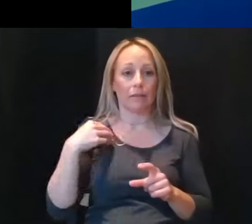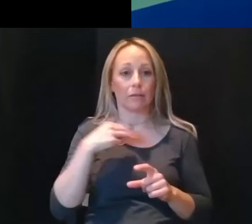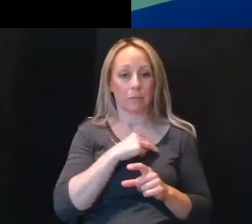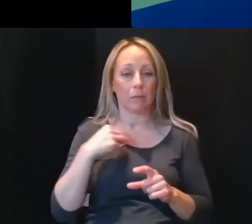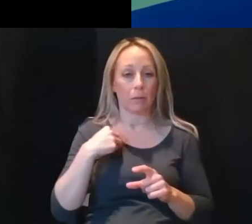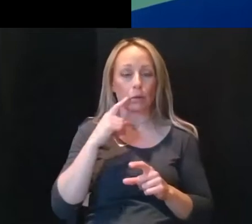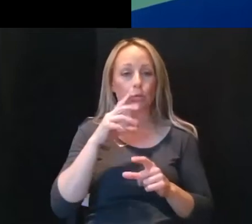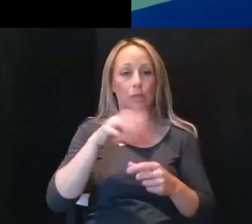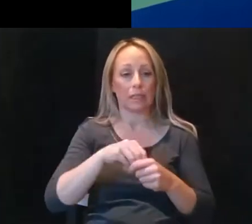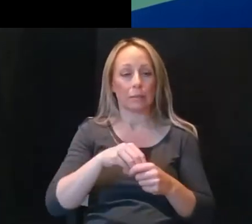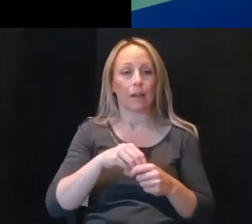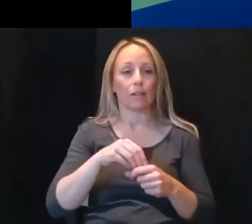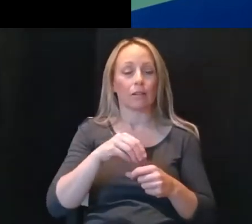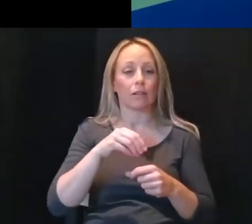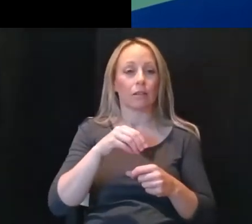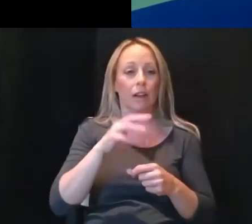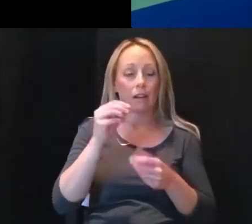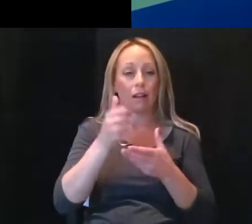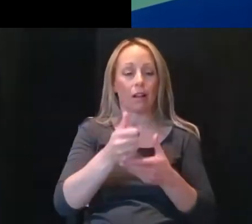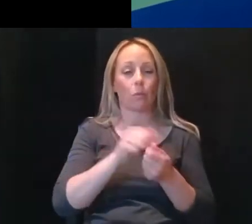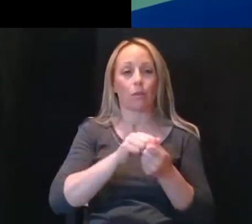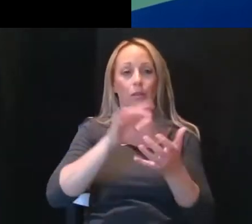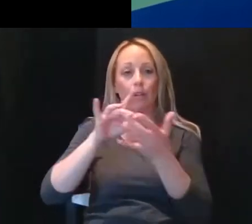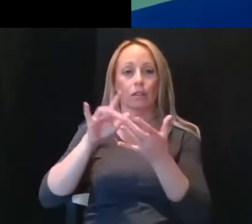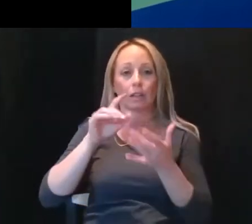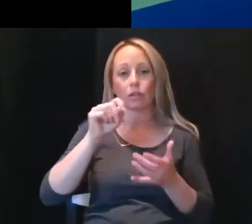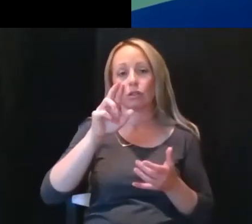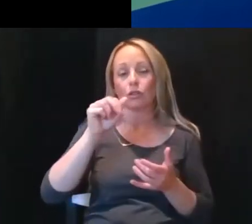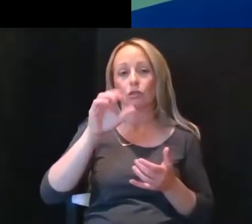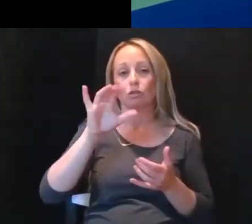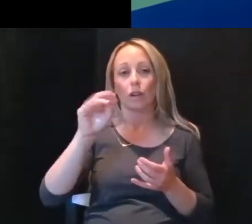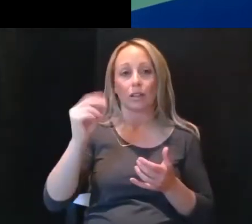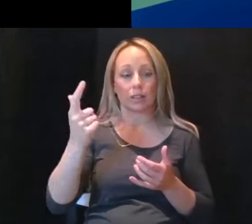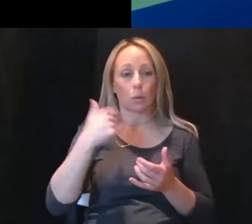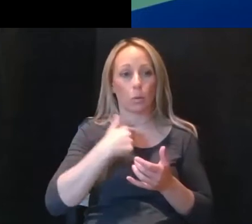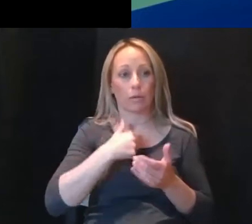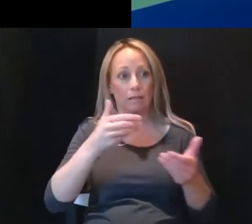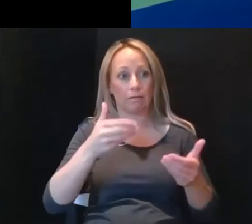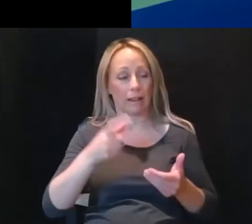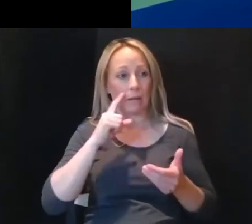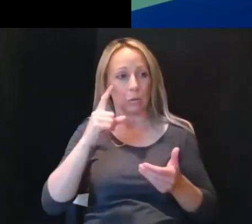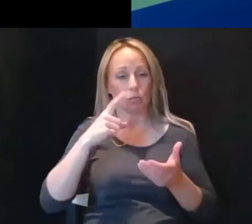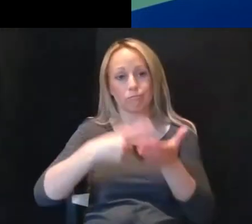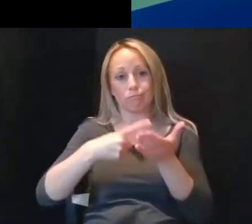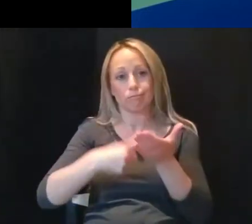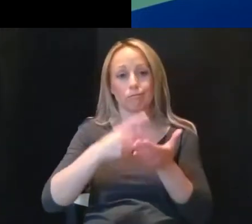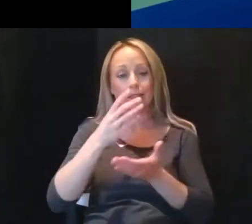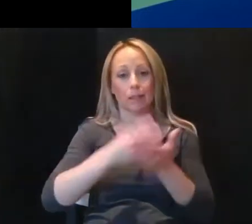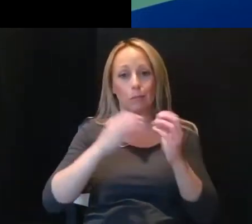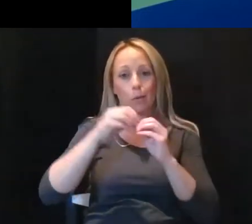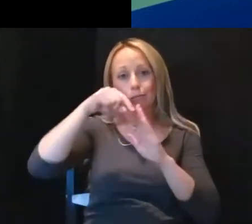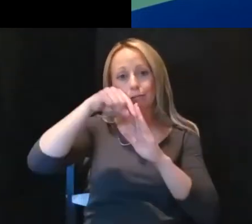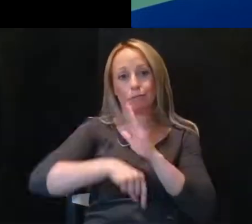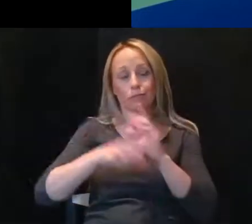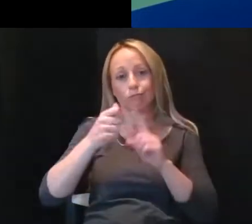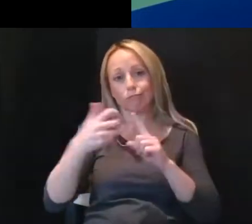our contact tracing activities. We've invited them to share some information about the process and provide some insight